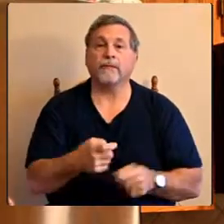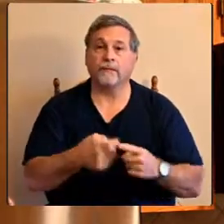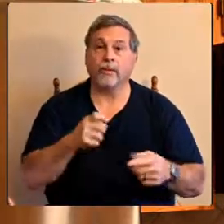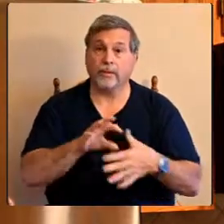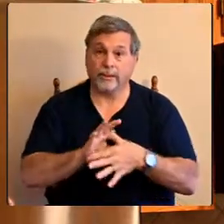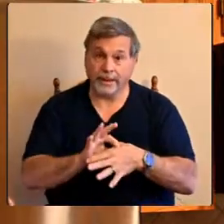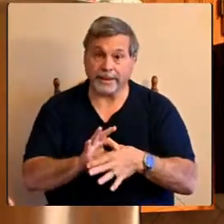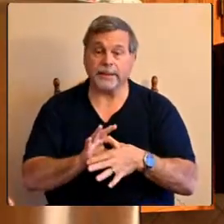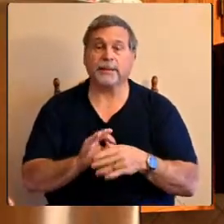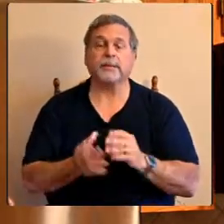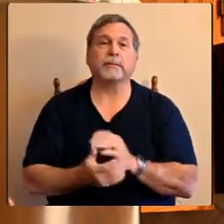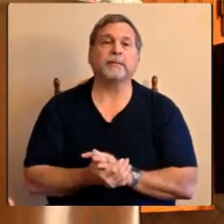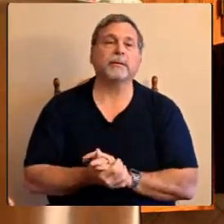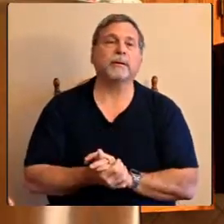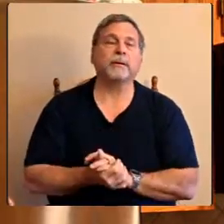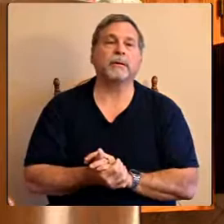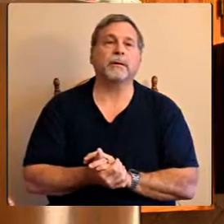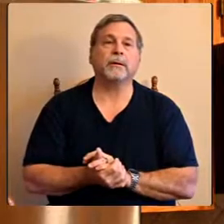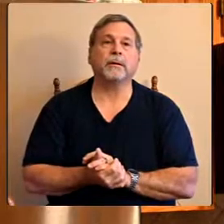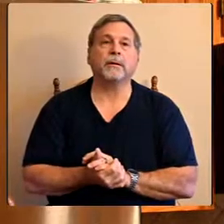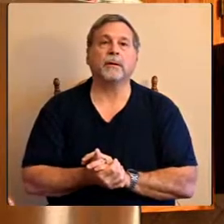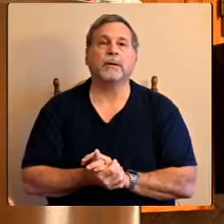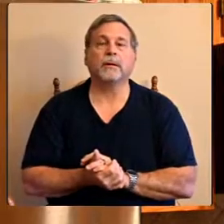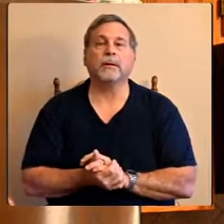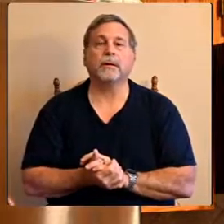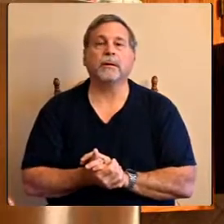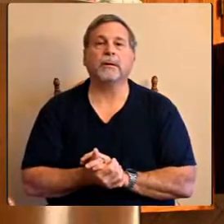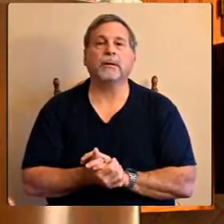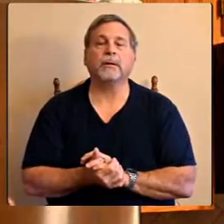meat, and we put in our